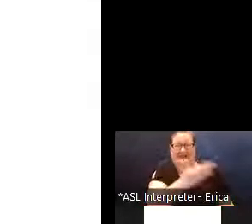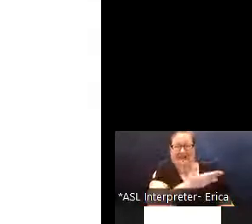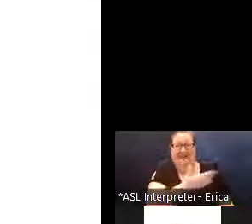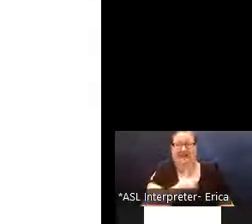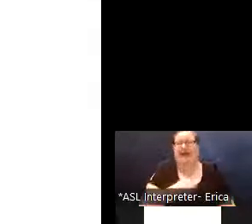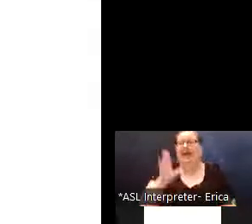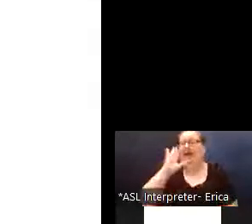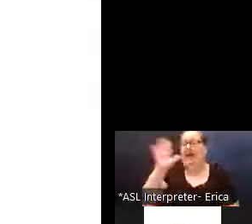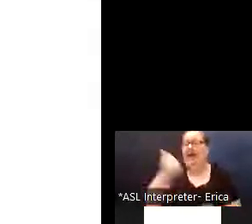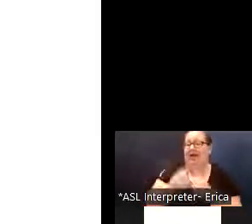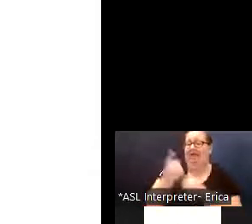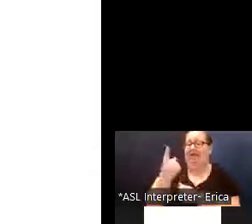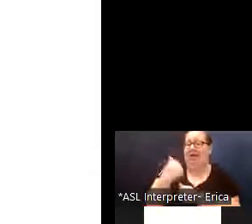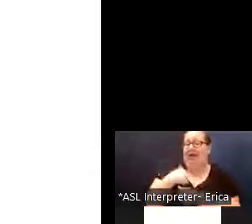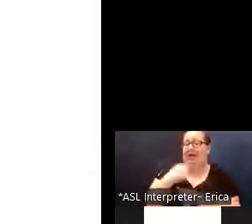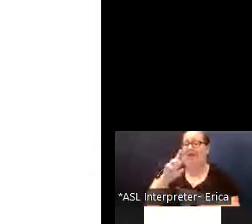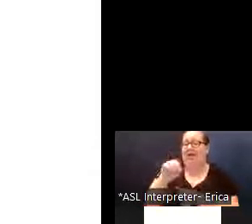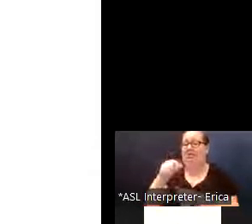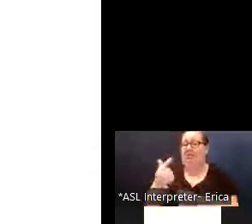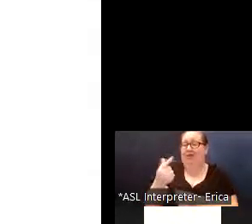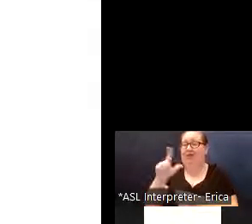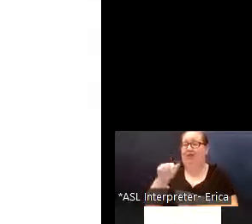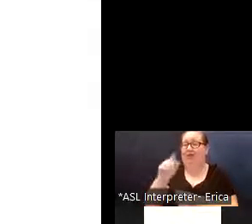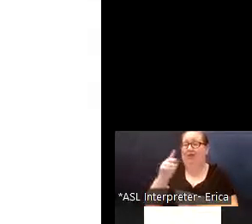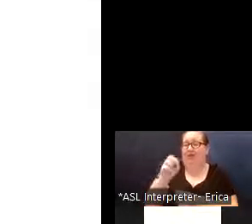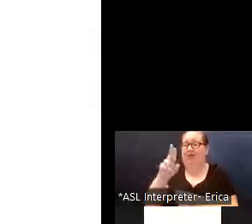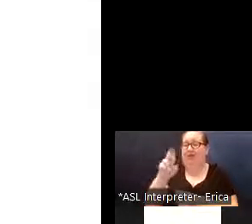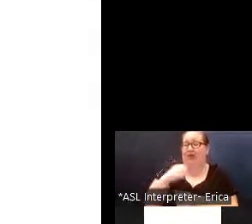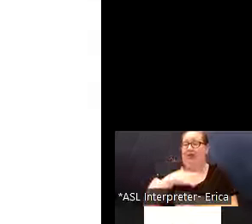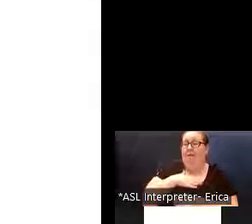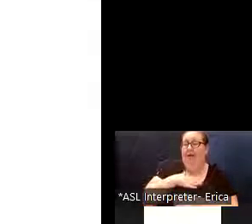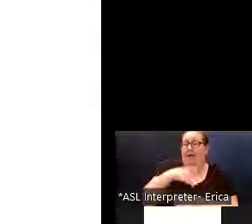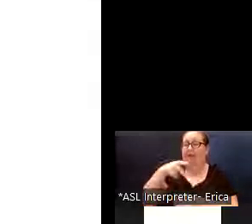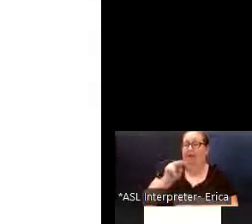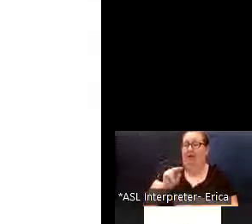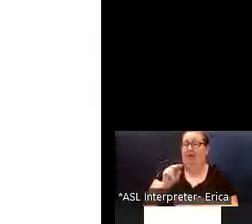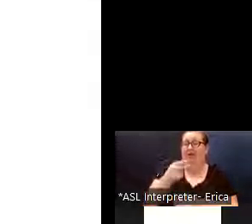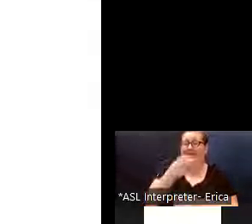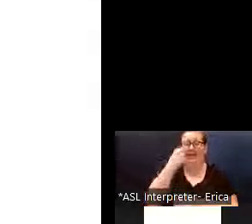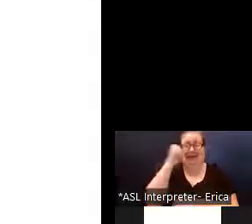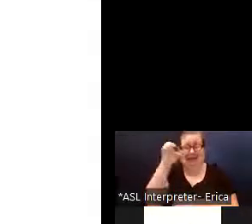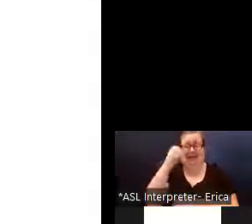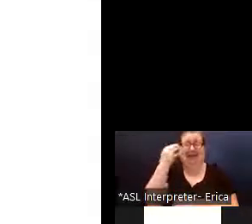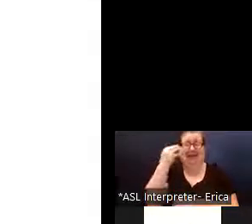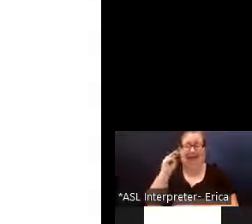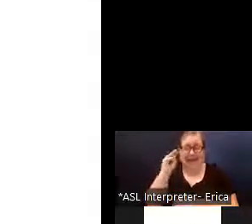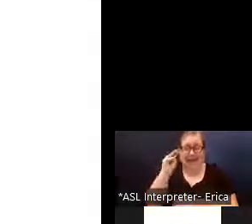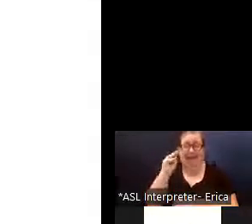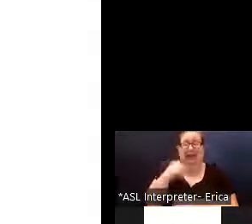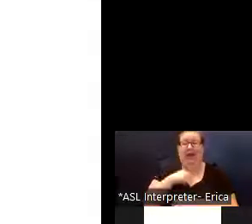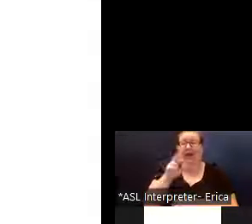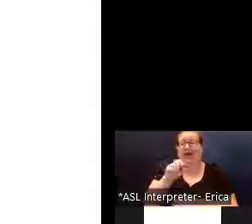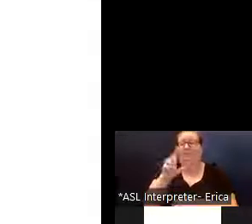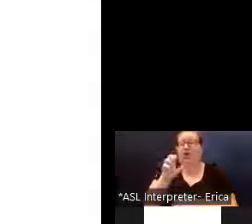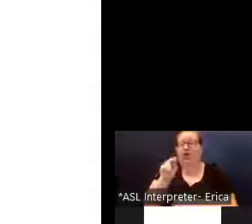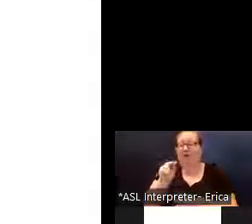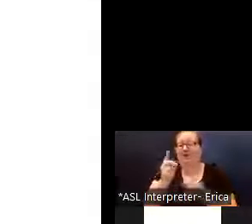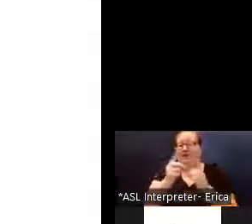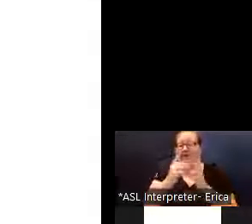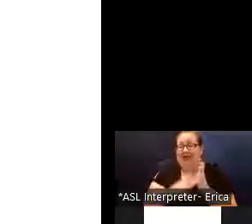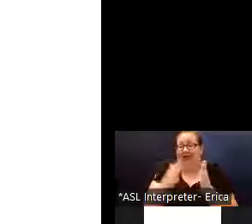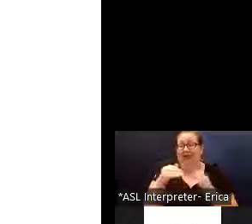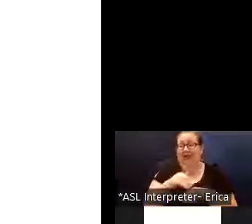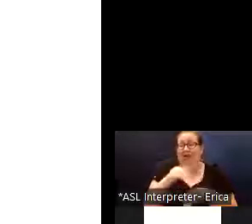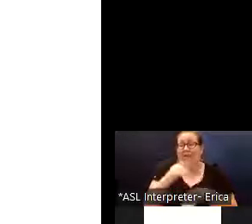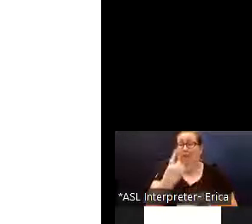Hi, everyone. I'm Greg Lemaire. My pronouns are he, him, and I'm an urban designer at One Architecture, and I